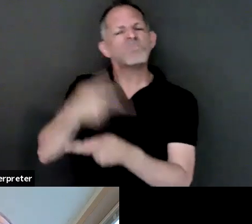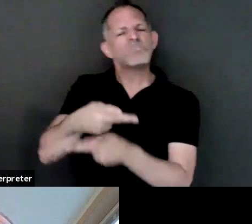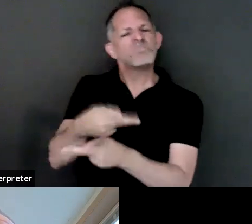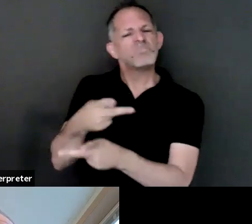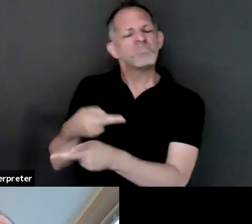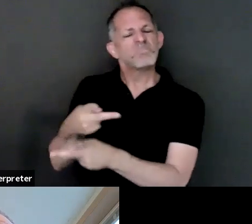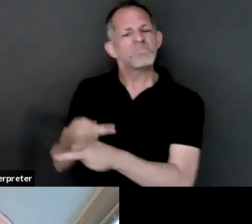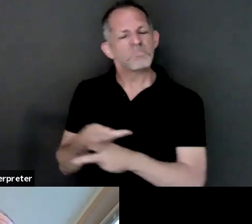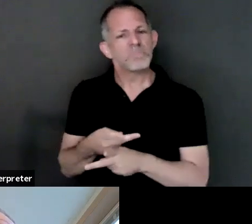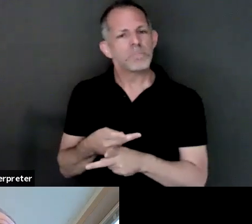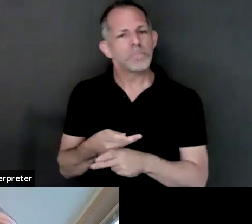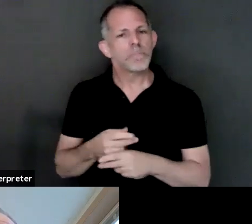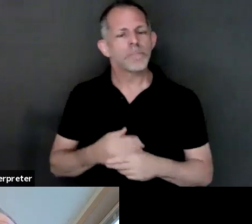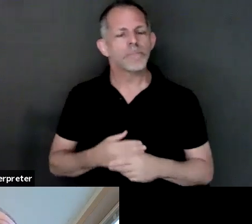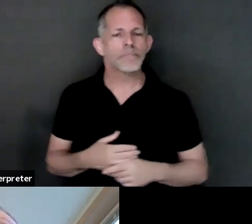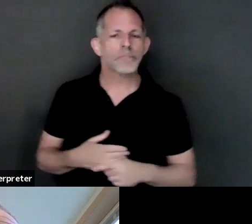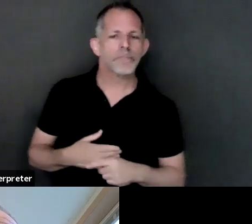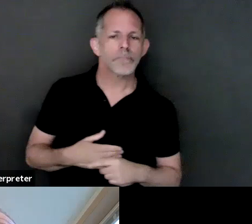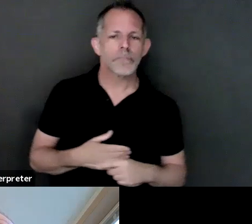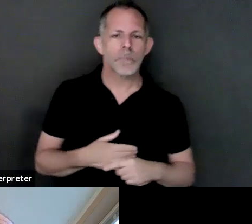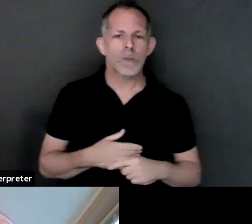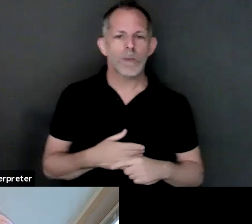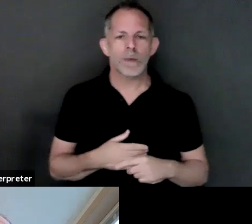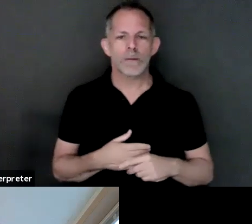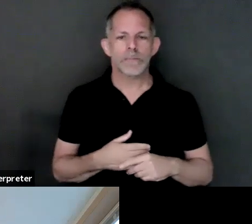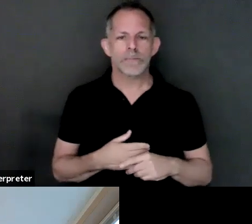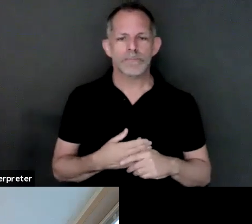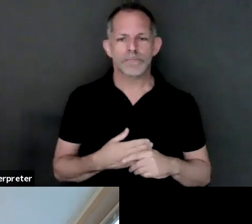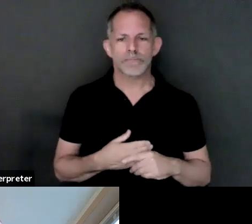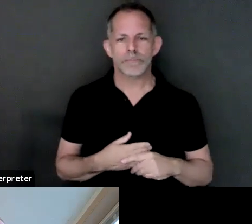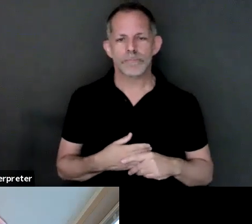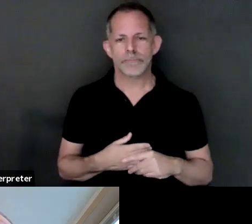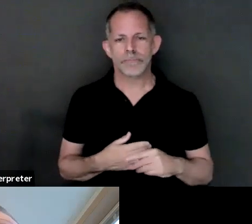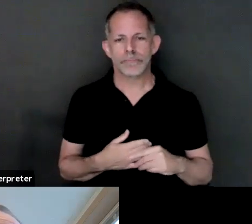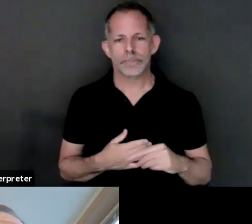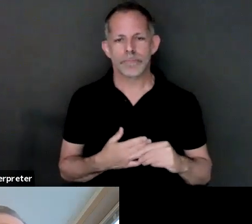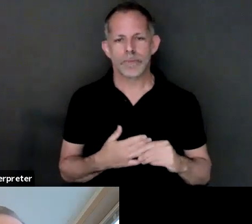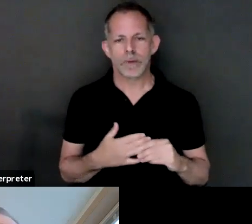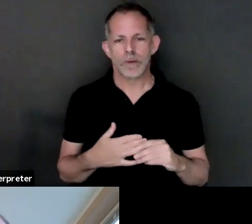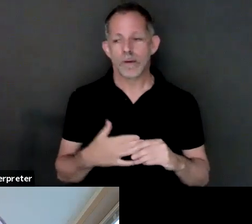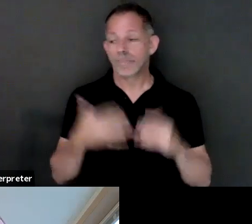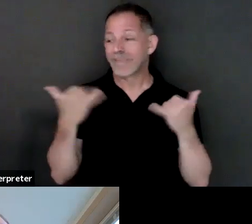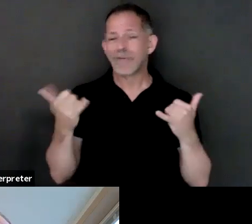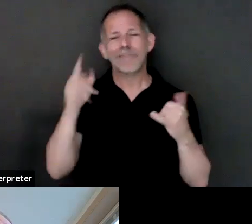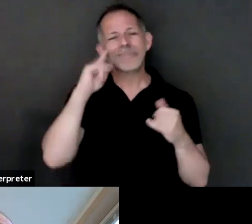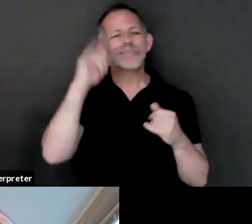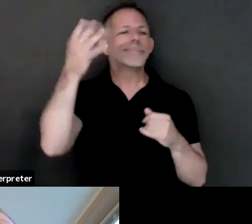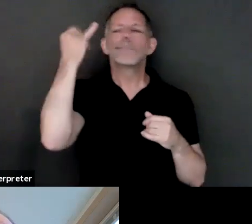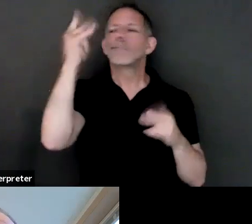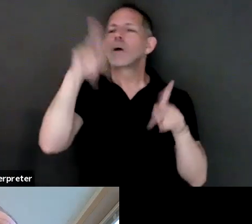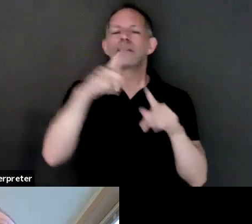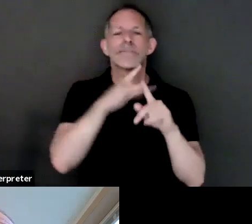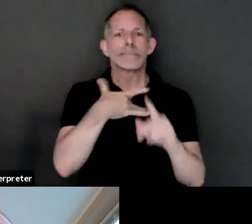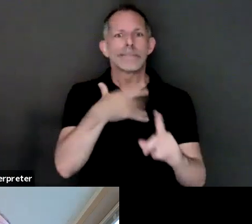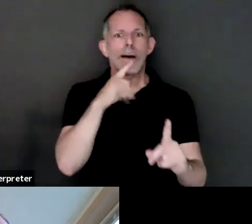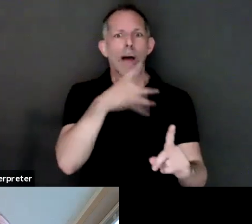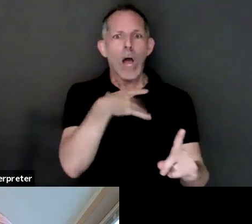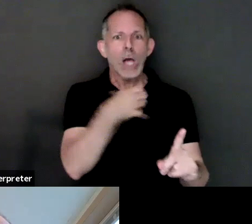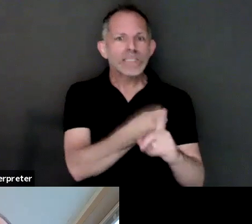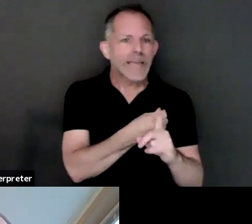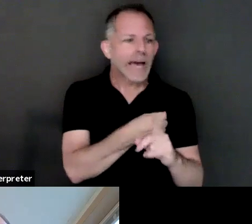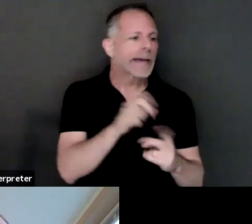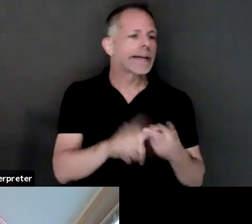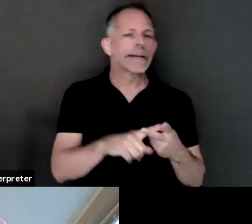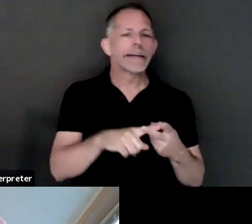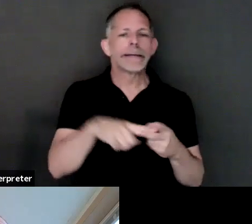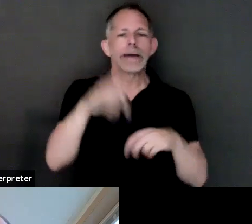bread and butter hospital things like heart attacks and biopsies for cancer and abdominal surgery for abdominal, all